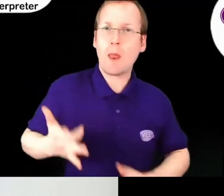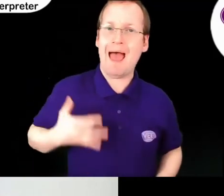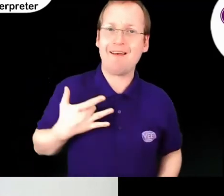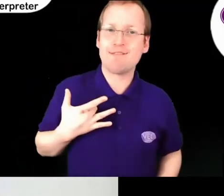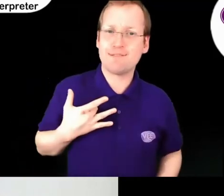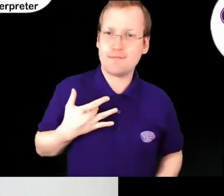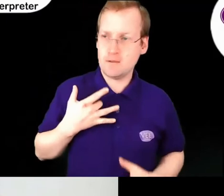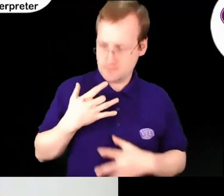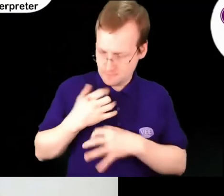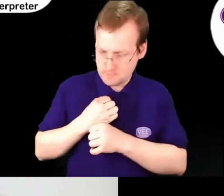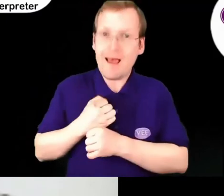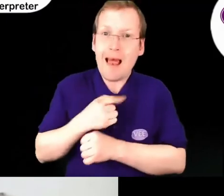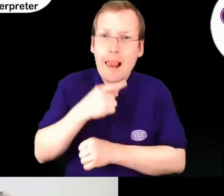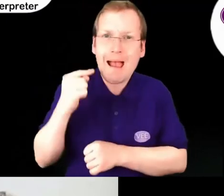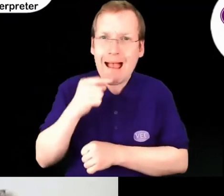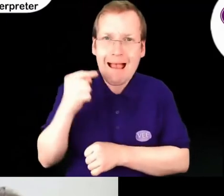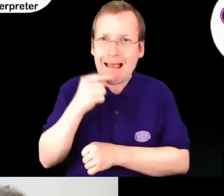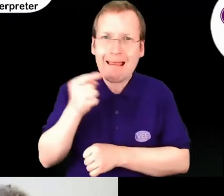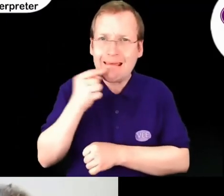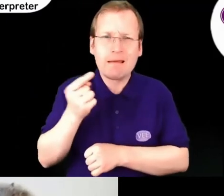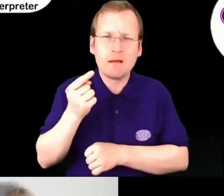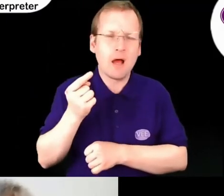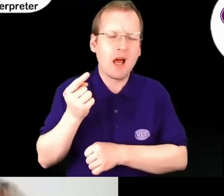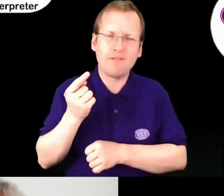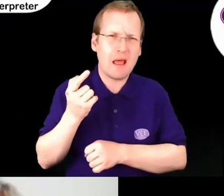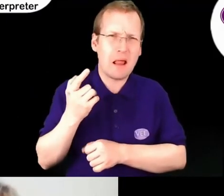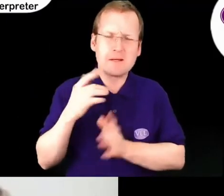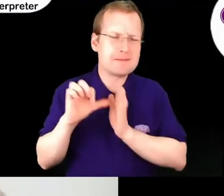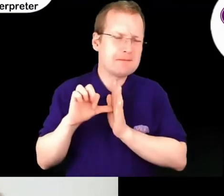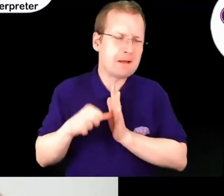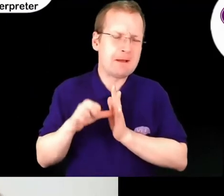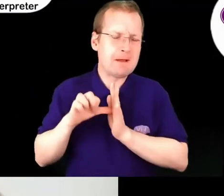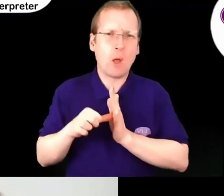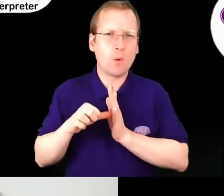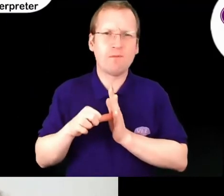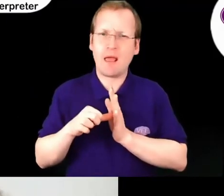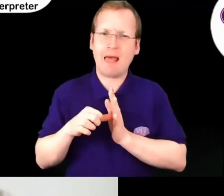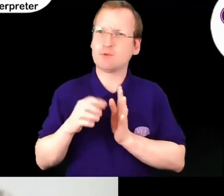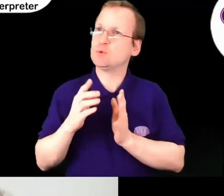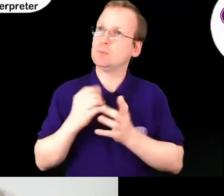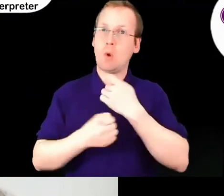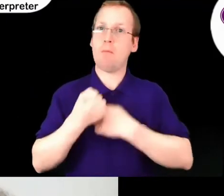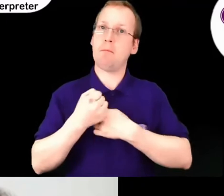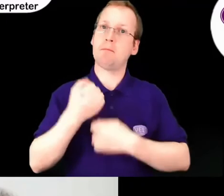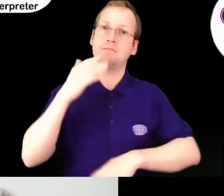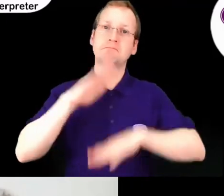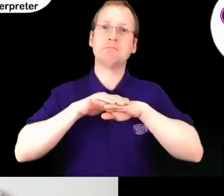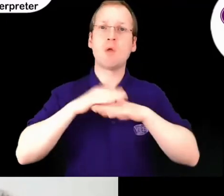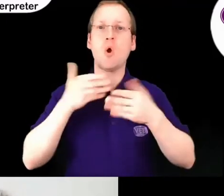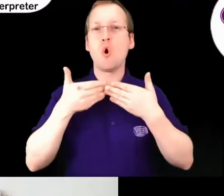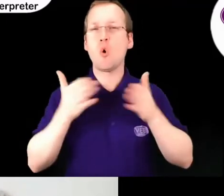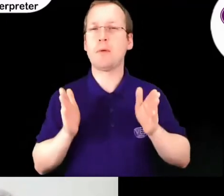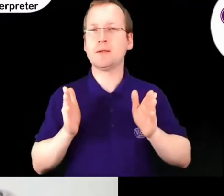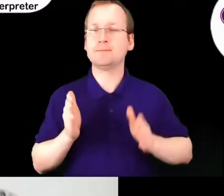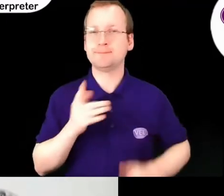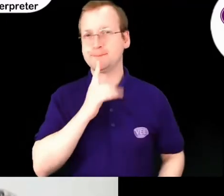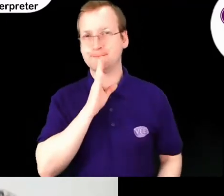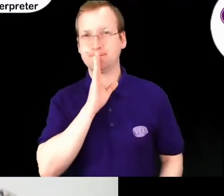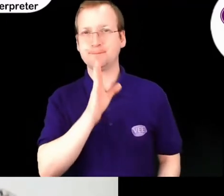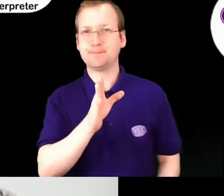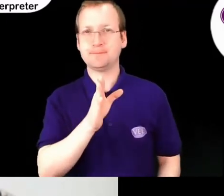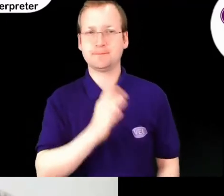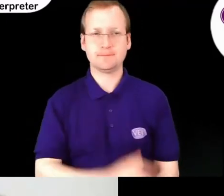compromising too much, you just have to take the risk of being totally open. Absolutely.